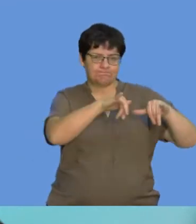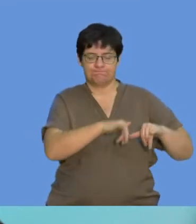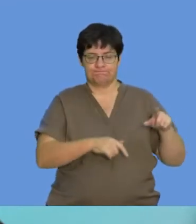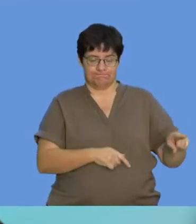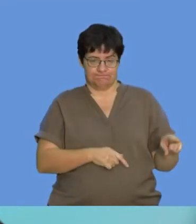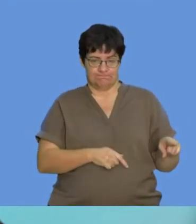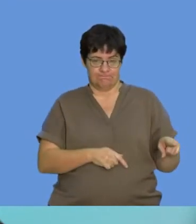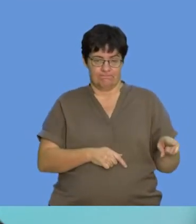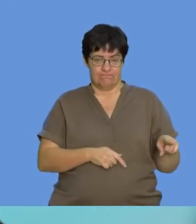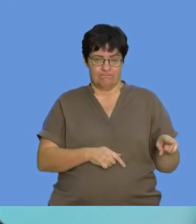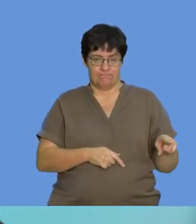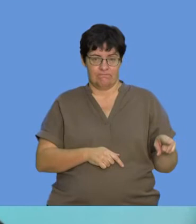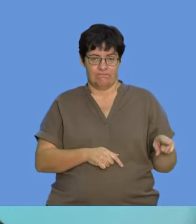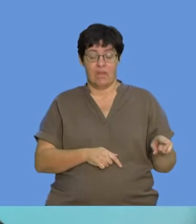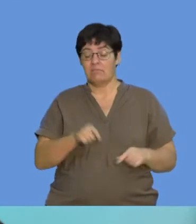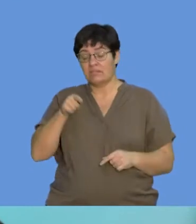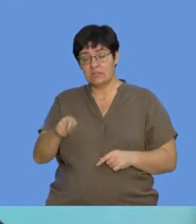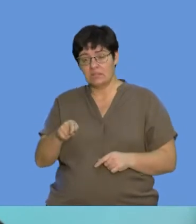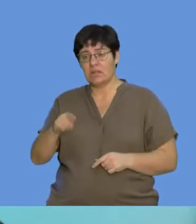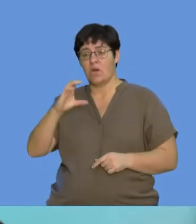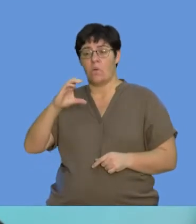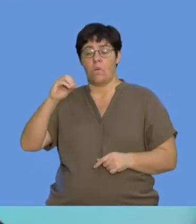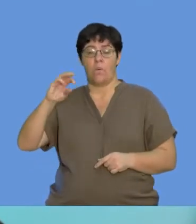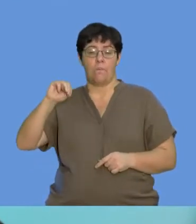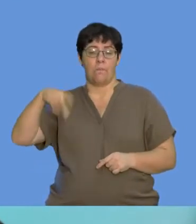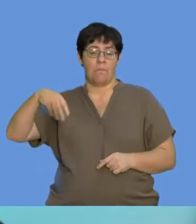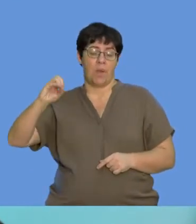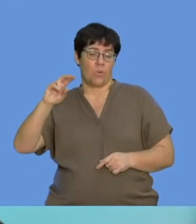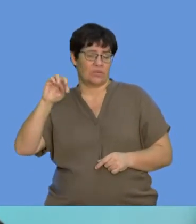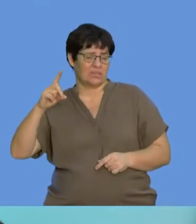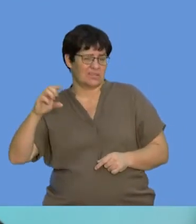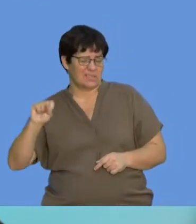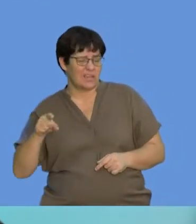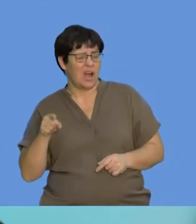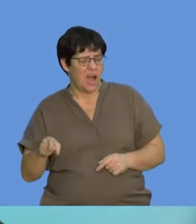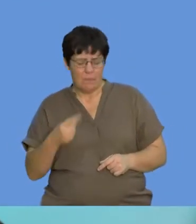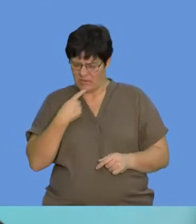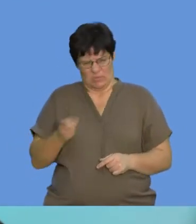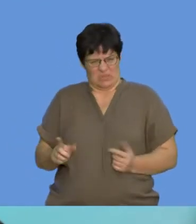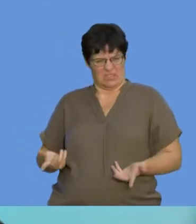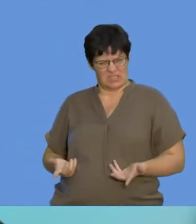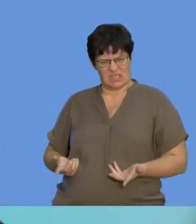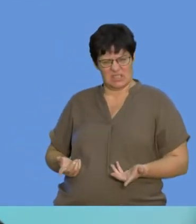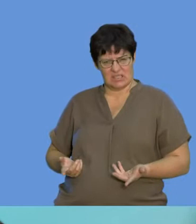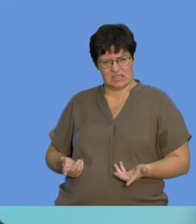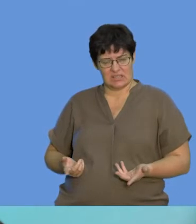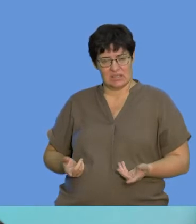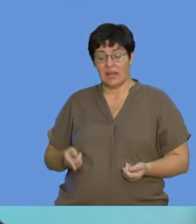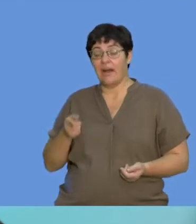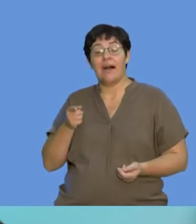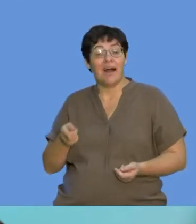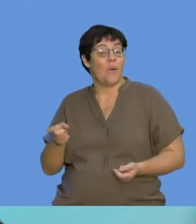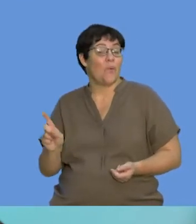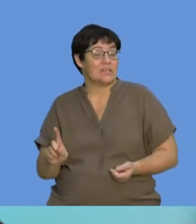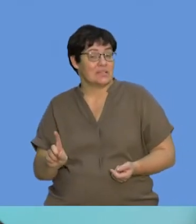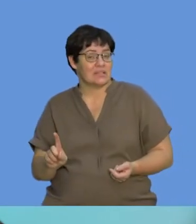then, on the other hand, if we speak of compounds, what exactly are we referring to? Let's remind ourselves, if we talk of compounds, we're